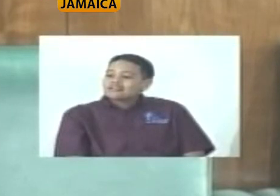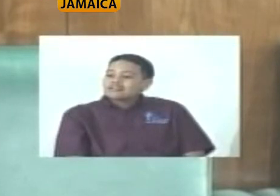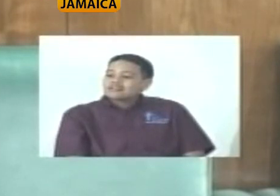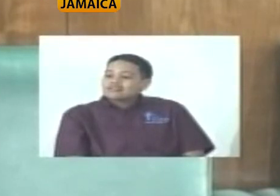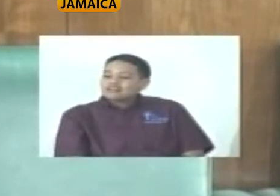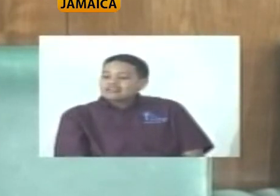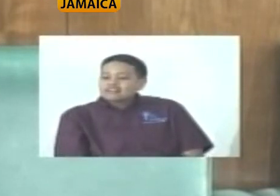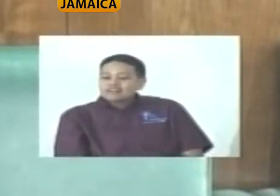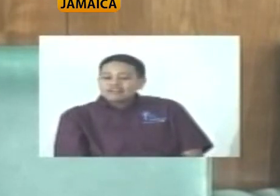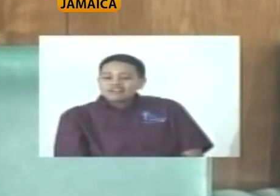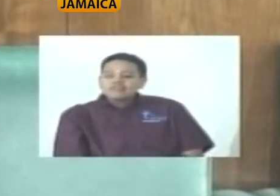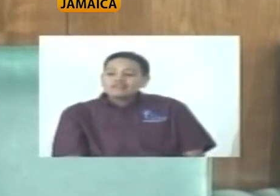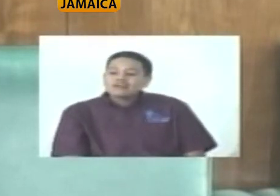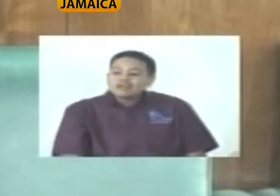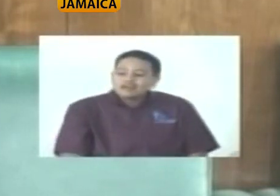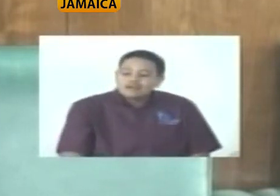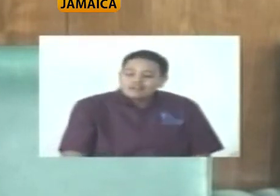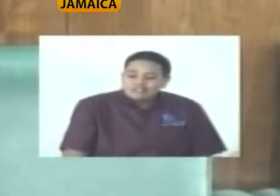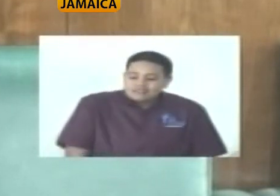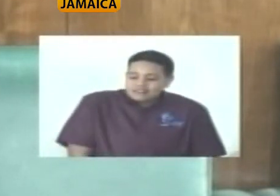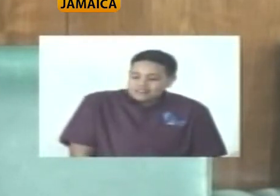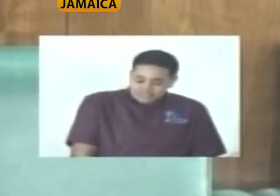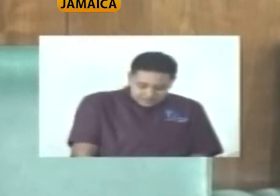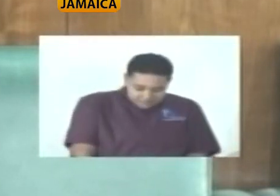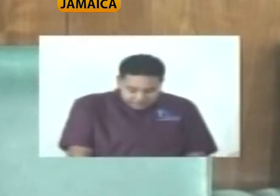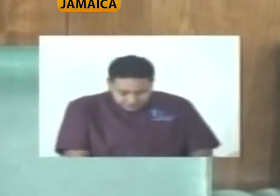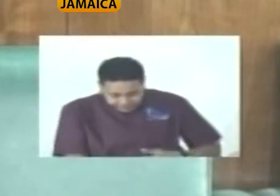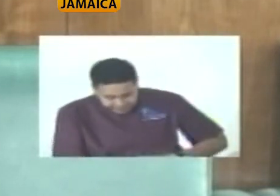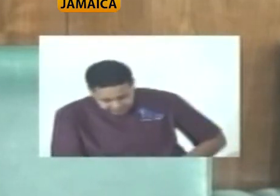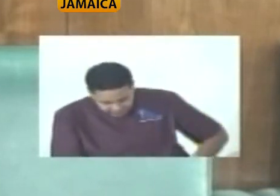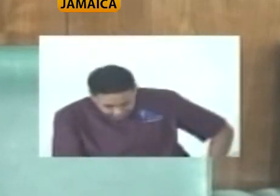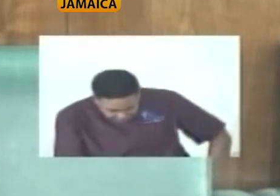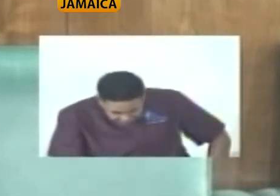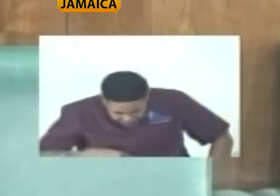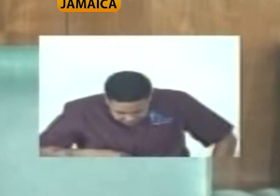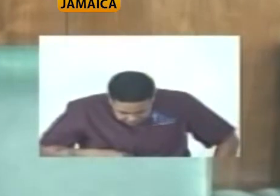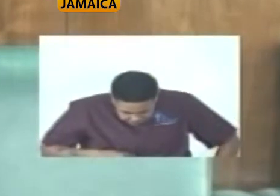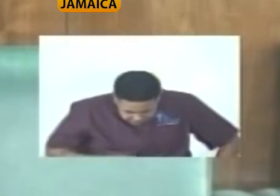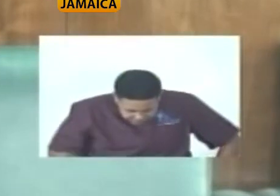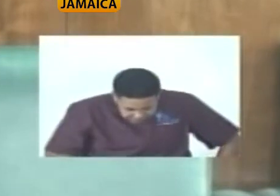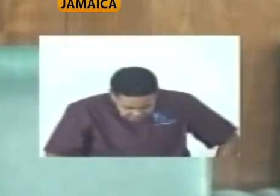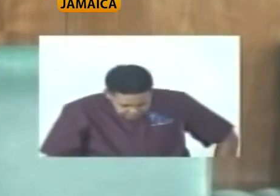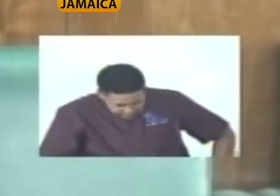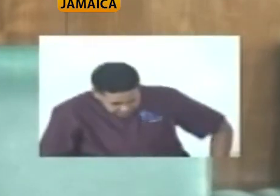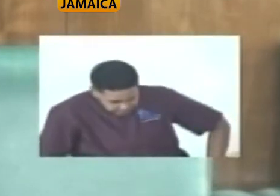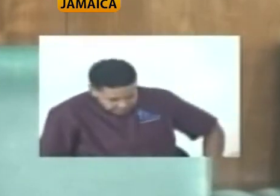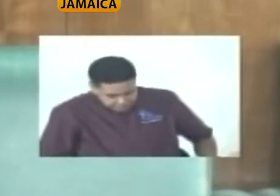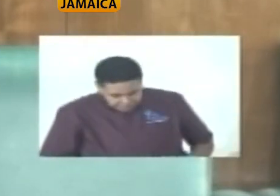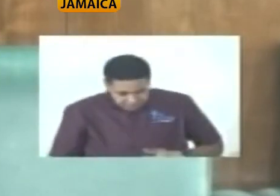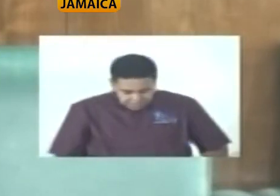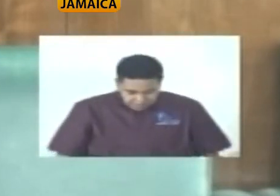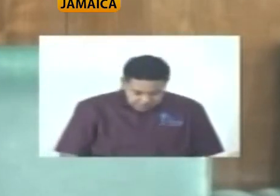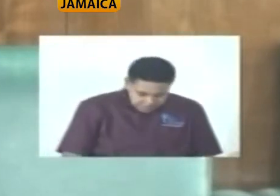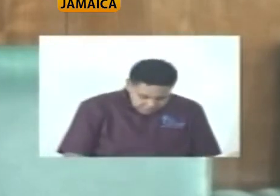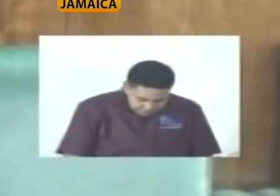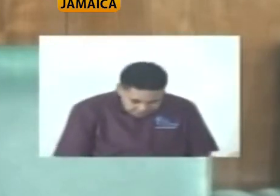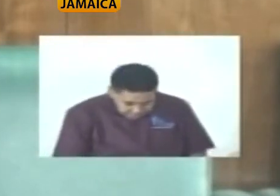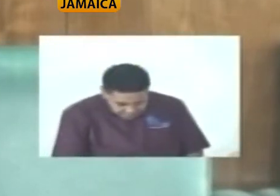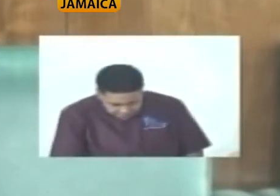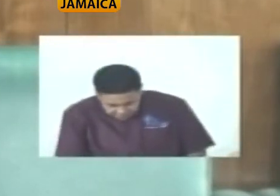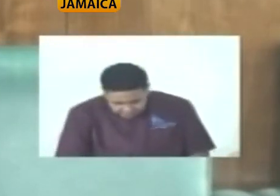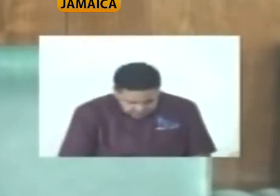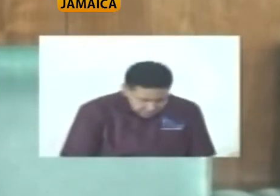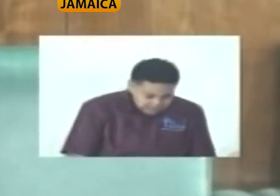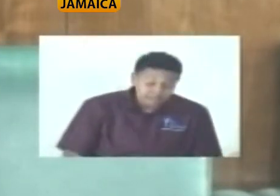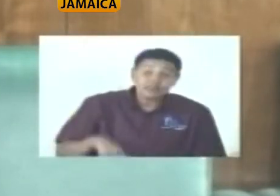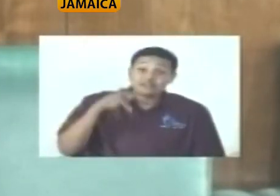PR cannot cover the atrocities that are taken abroad